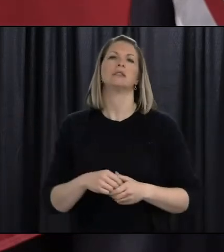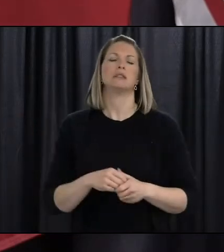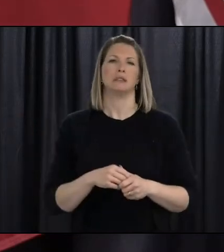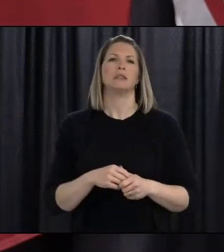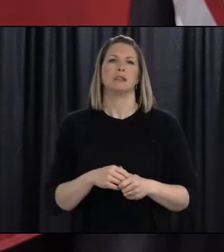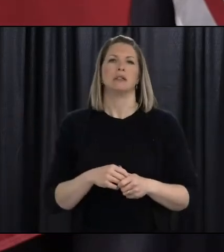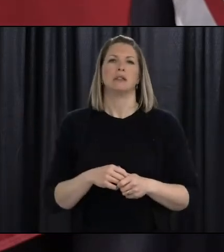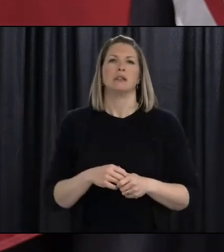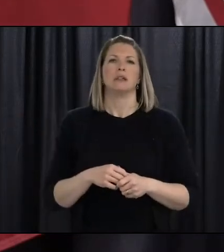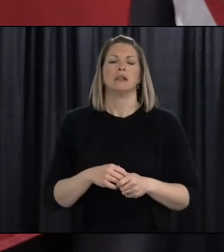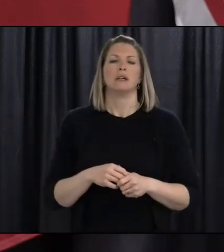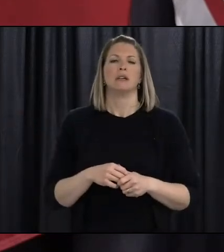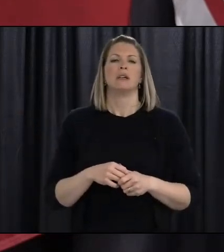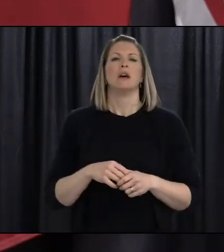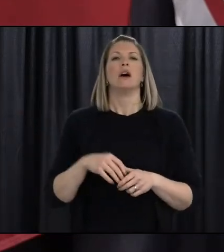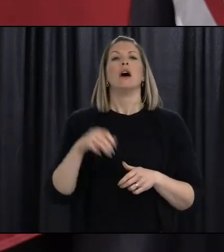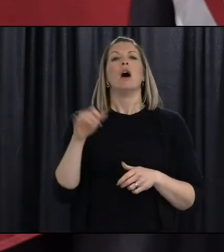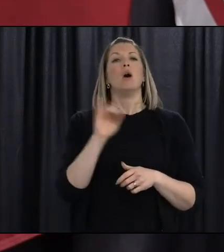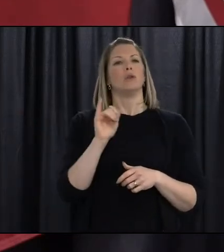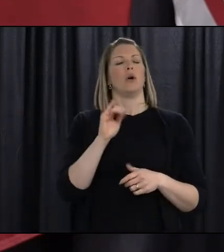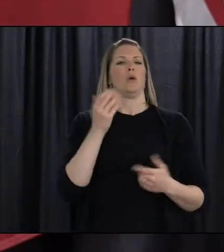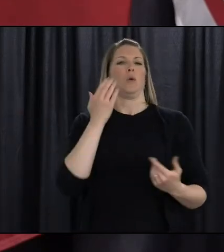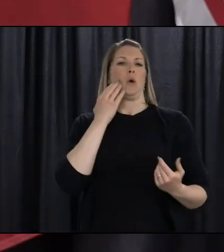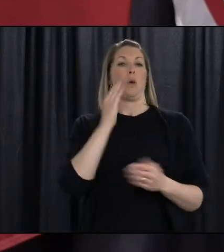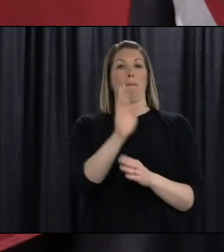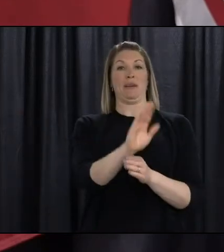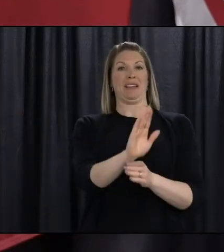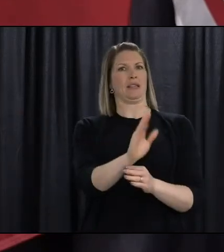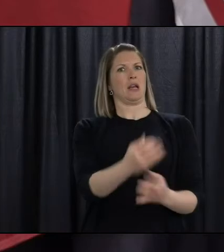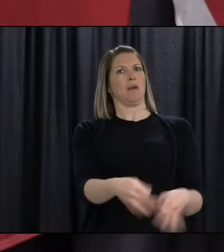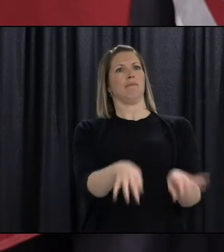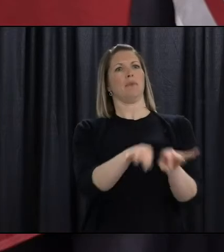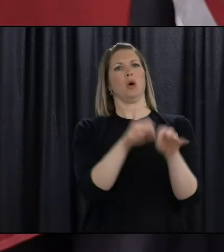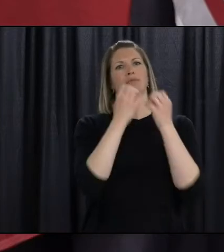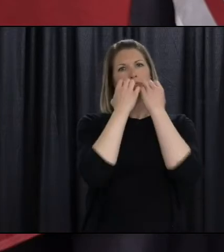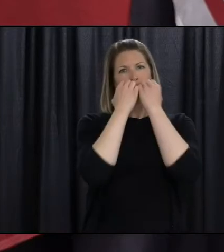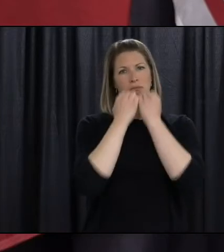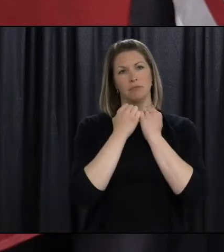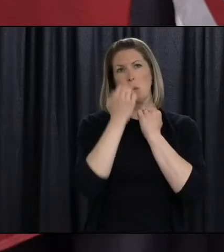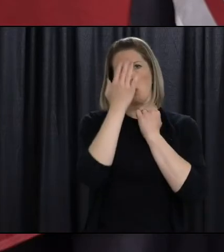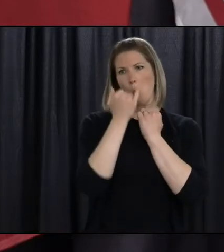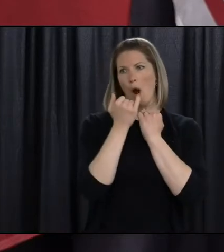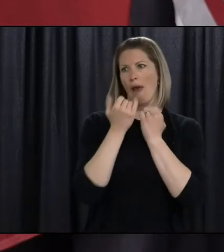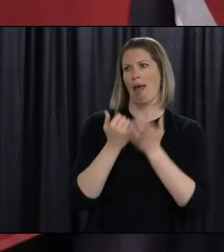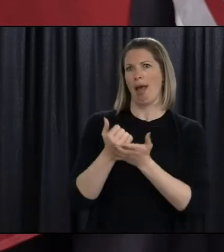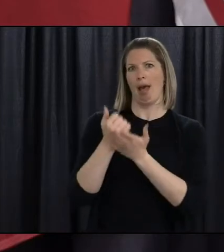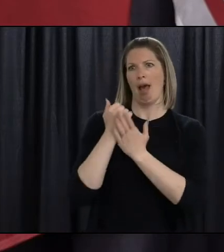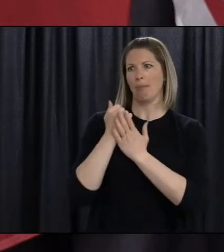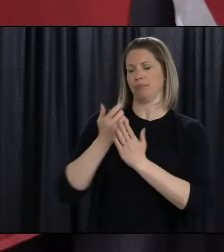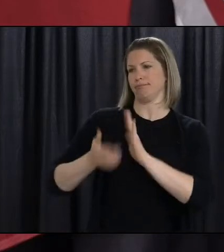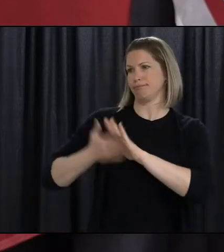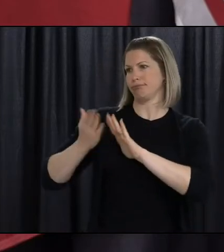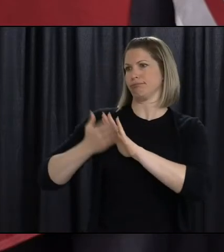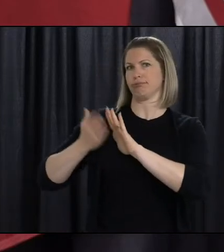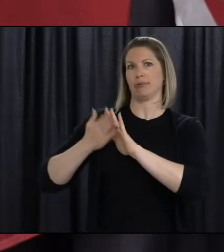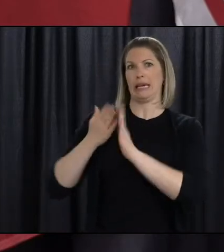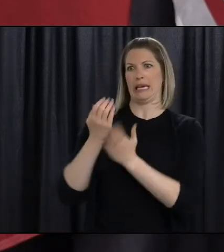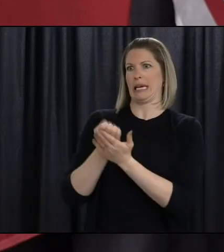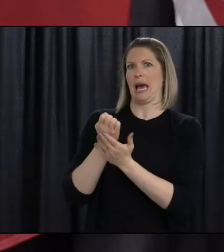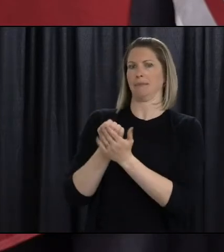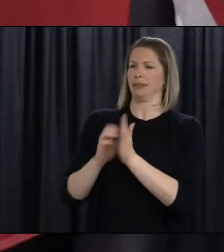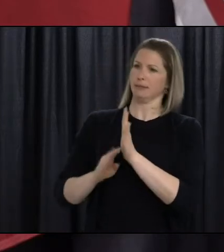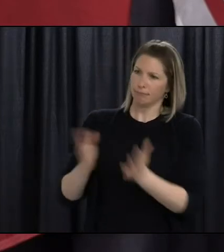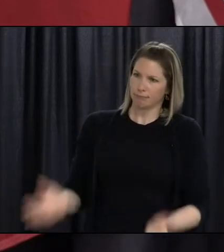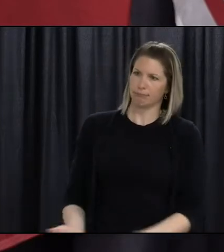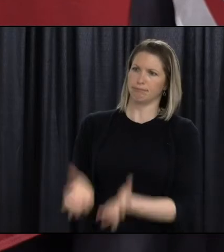that businesses are the drivers of our economy and employers of many Newfoundlanders and Labradorians, and we need our local businesses to